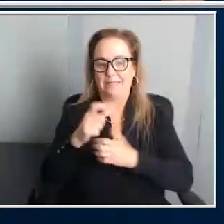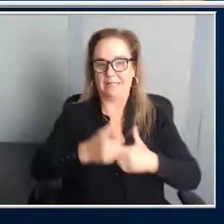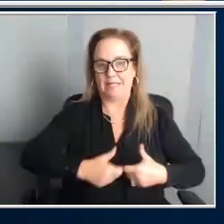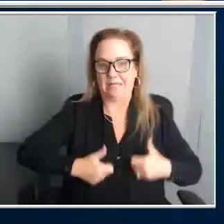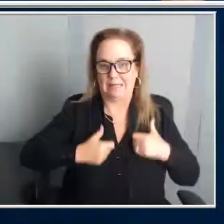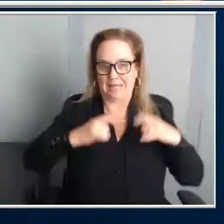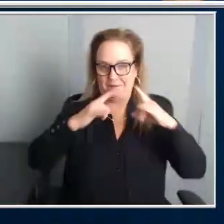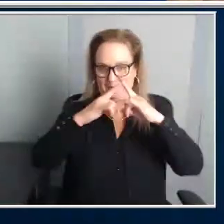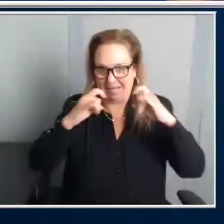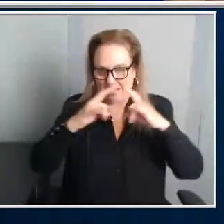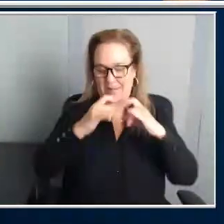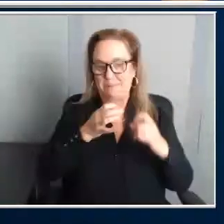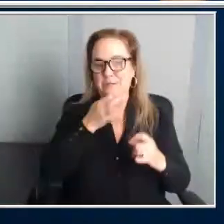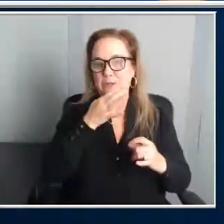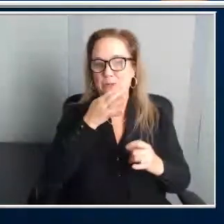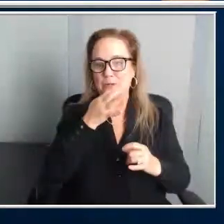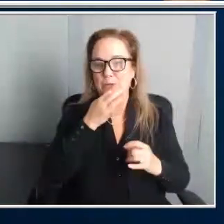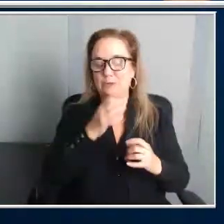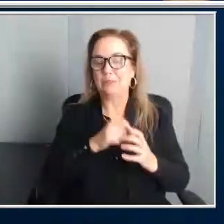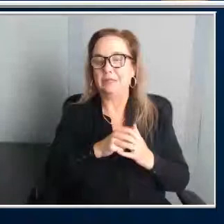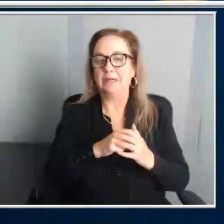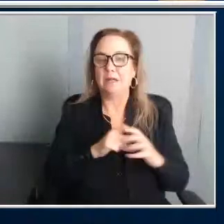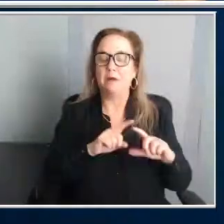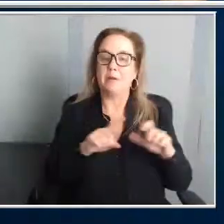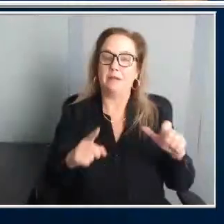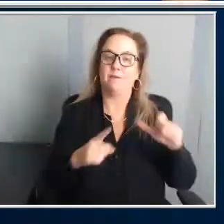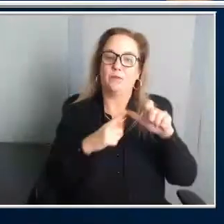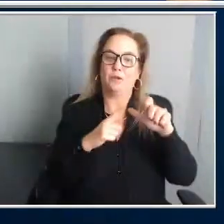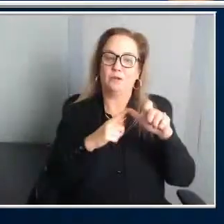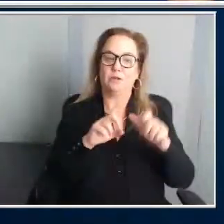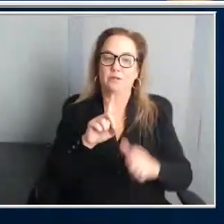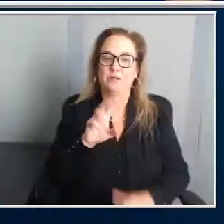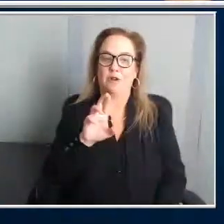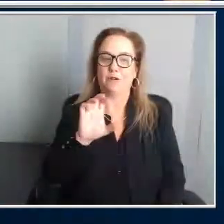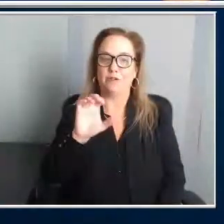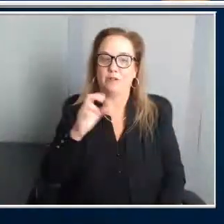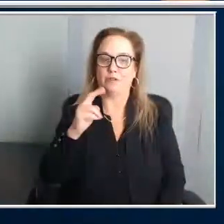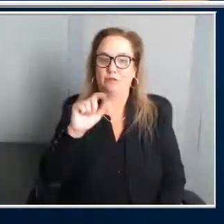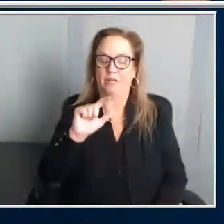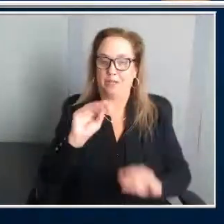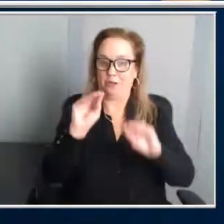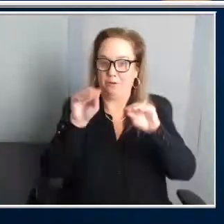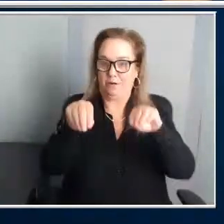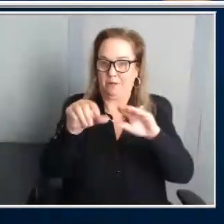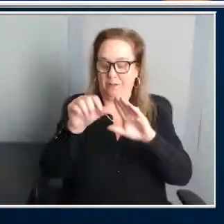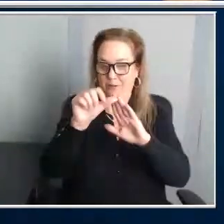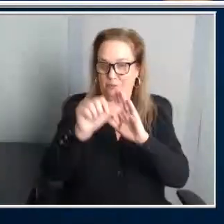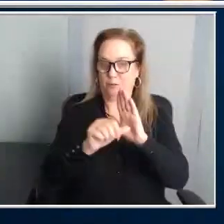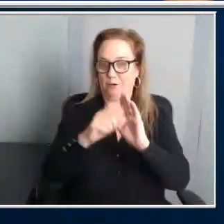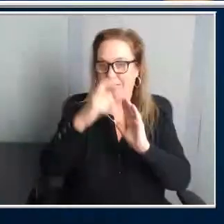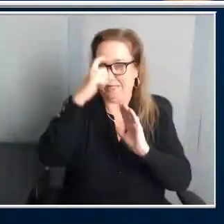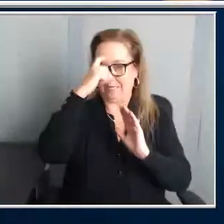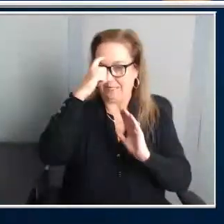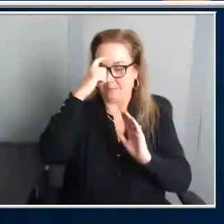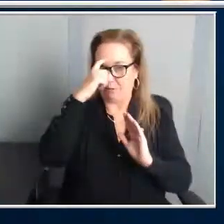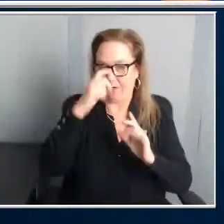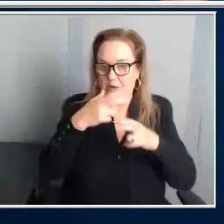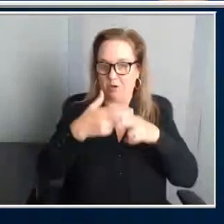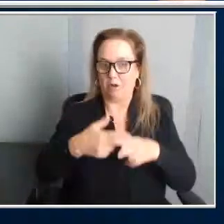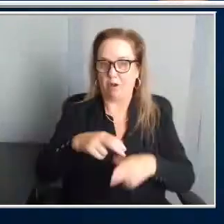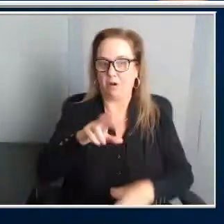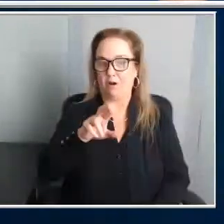camp, in just a minute. But first I want to bring in Dr. Cheng, because Dr. Cheng, you implanted that device in Alex's brain called the